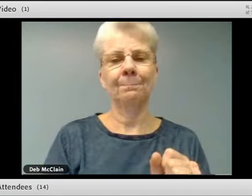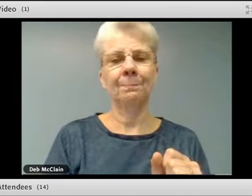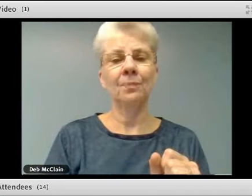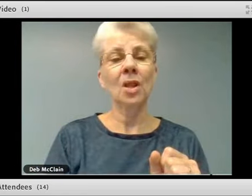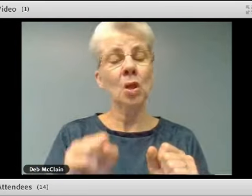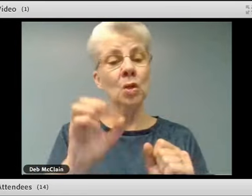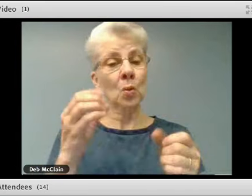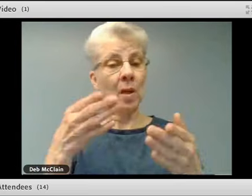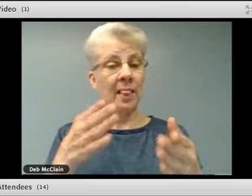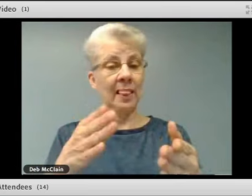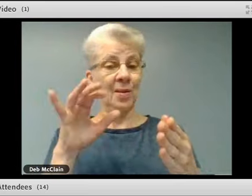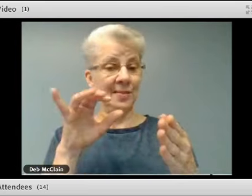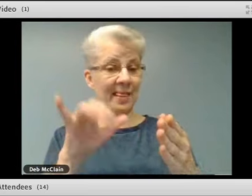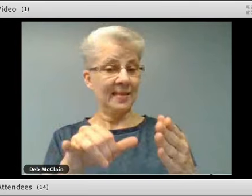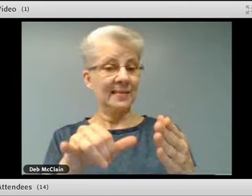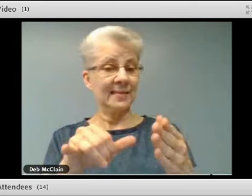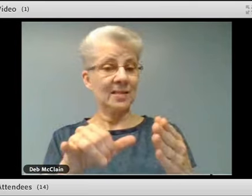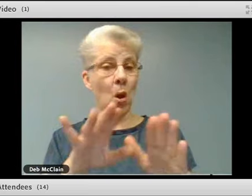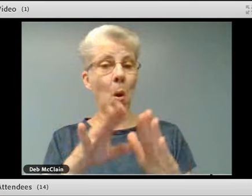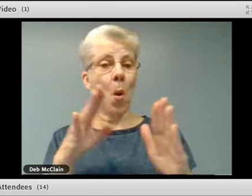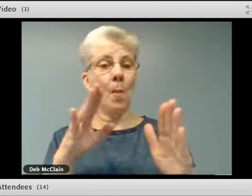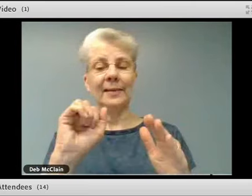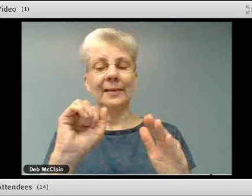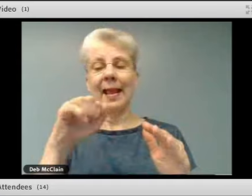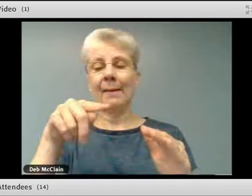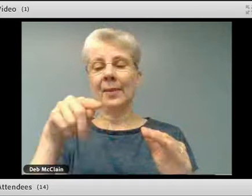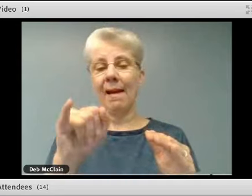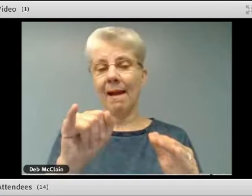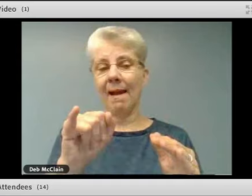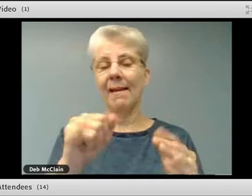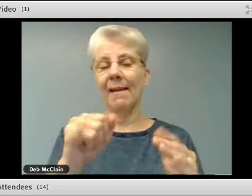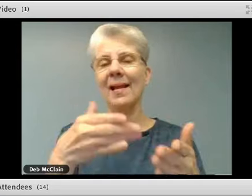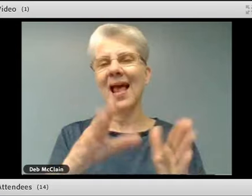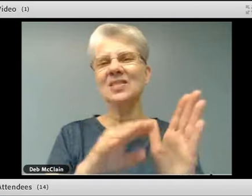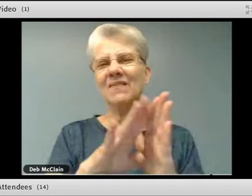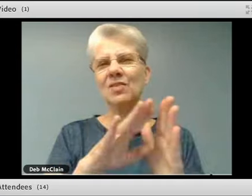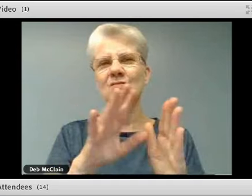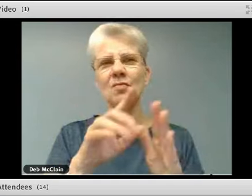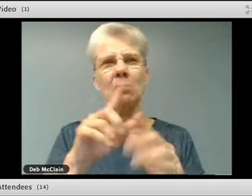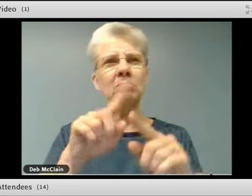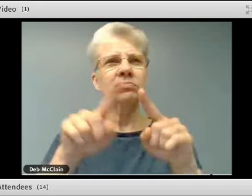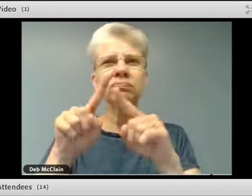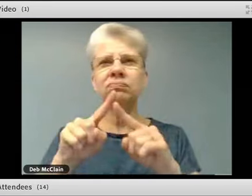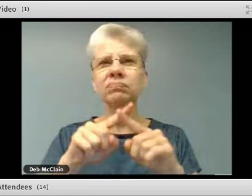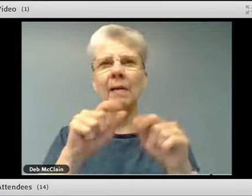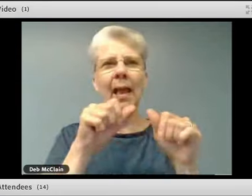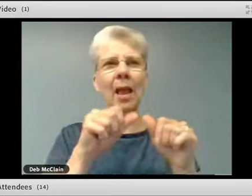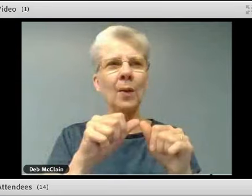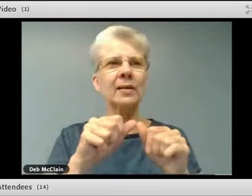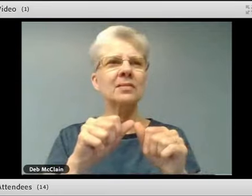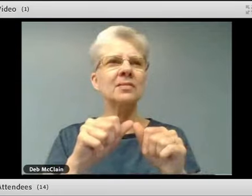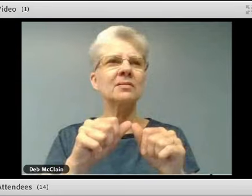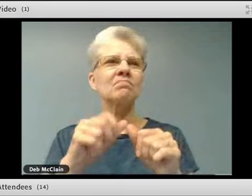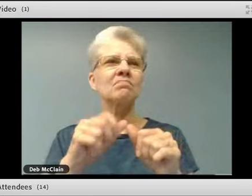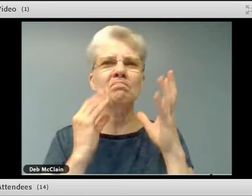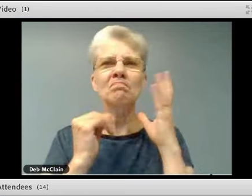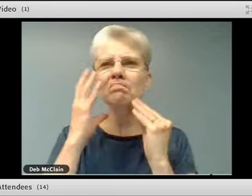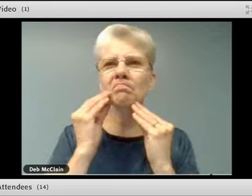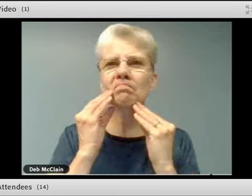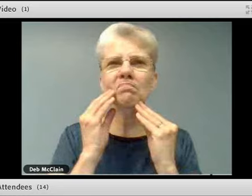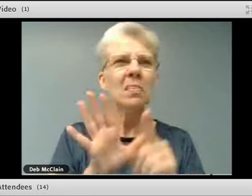So it allows, this open API allows developers from all walks of life to